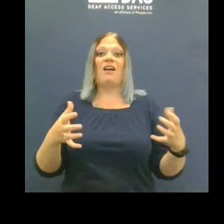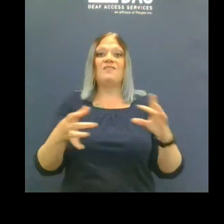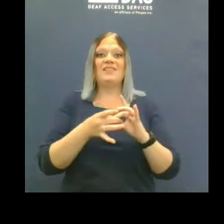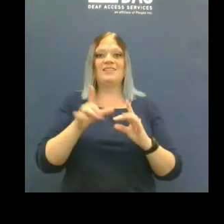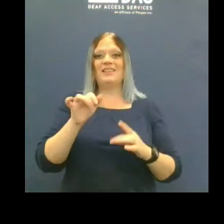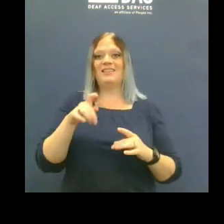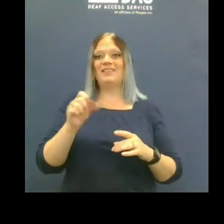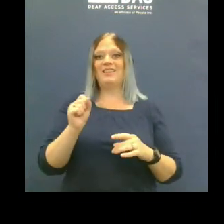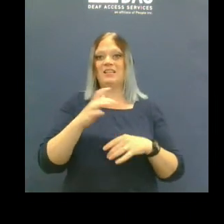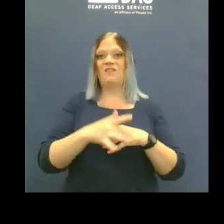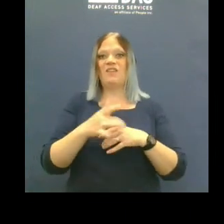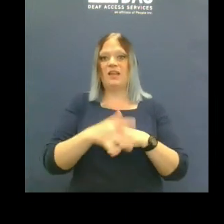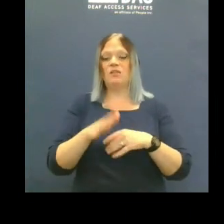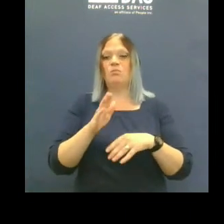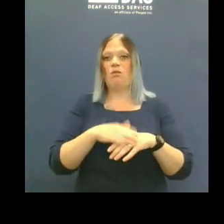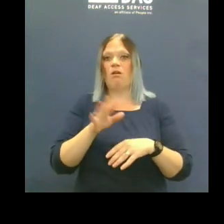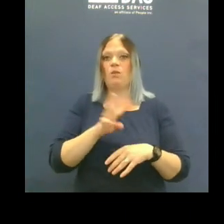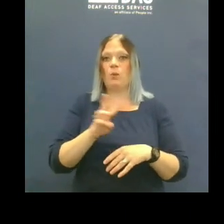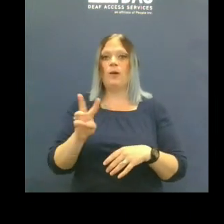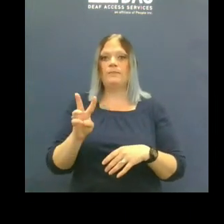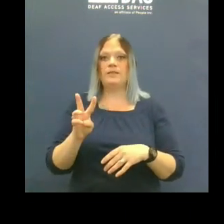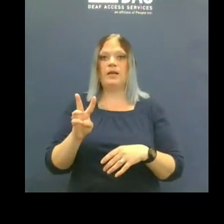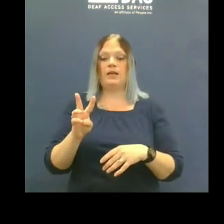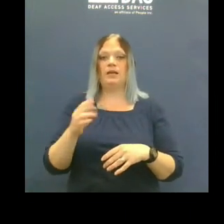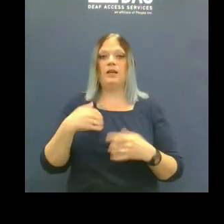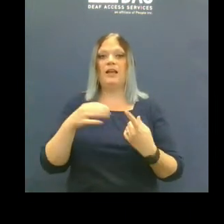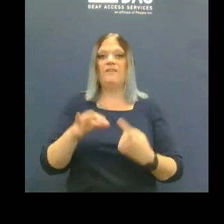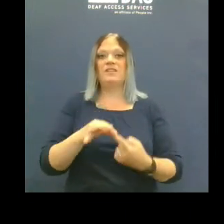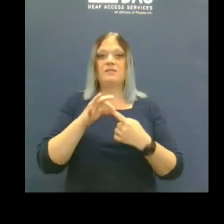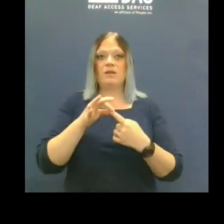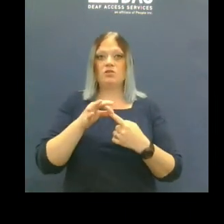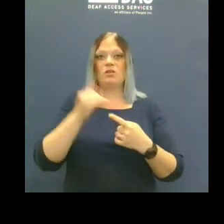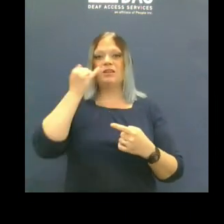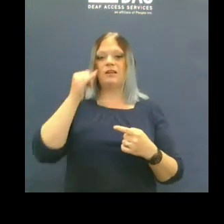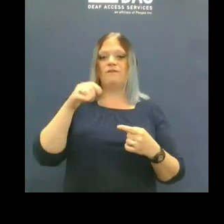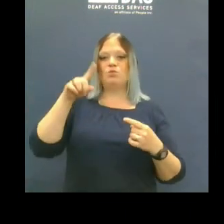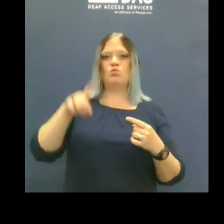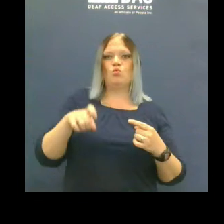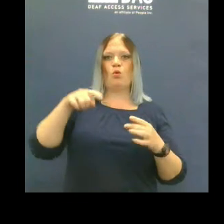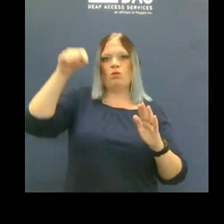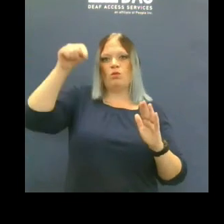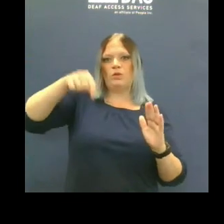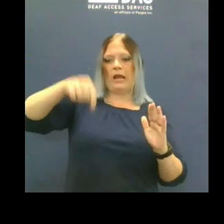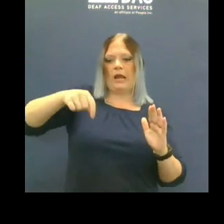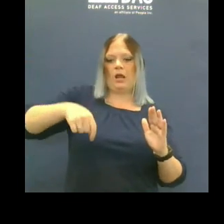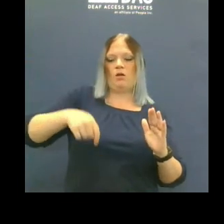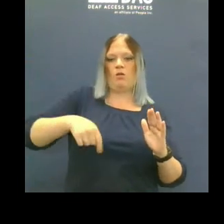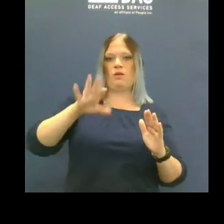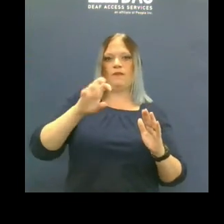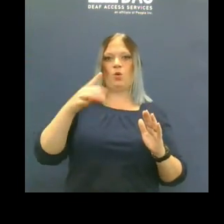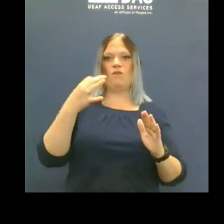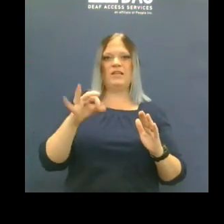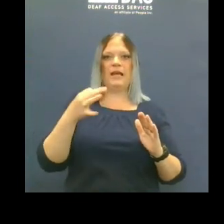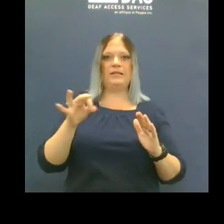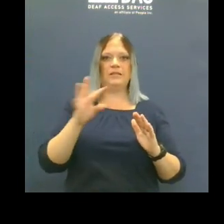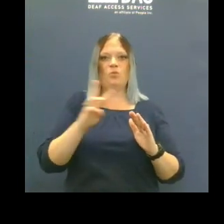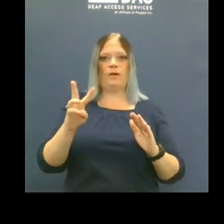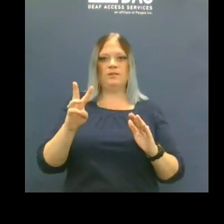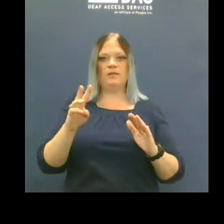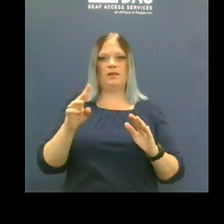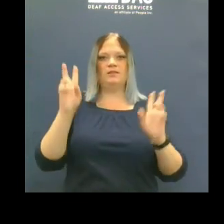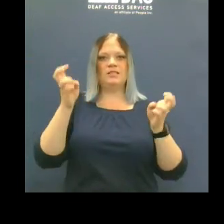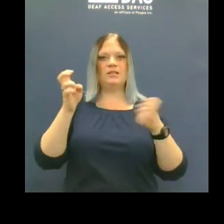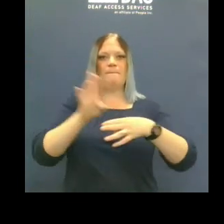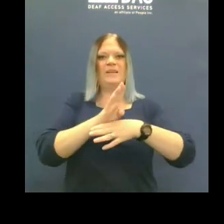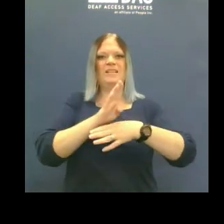on our COVID-19 website. We actually have a special site, if you scroll down on the COVID-19 website, for businesses. So if you click on that, you'll find